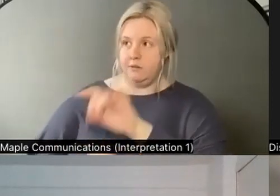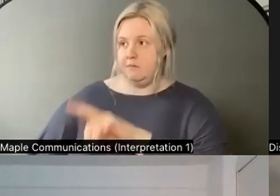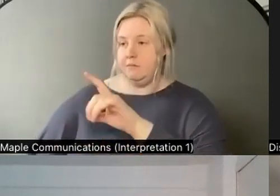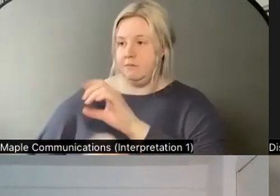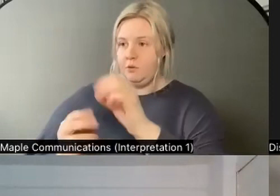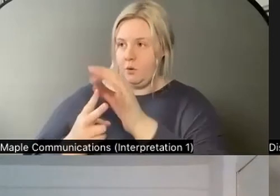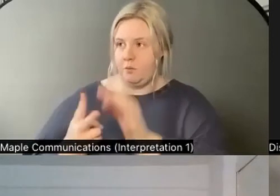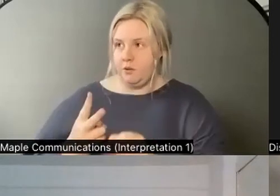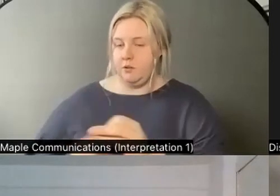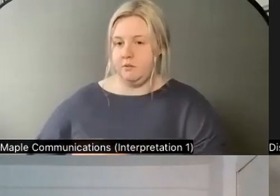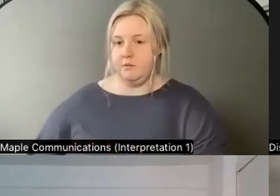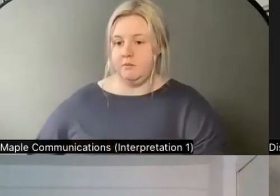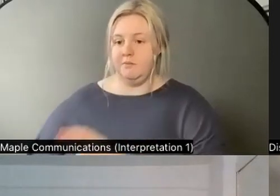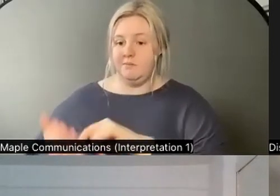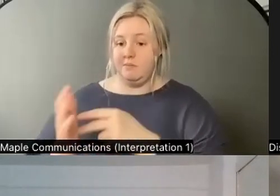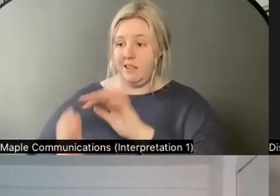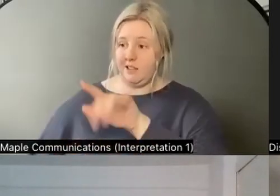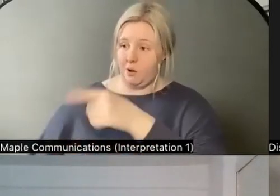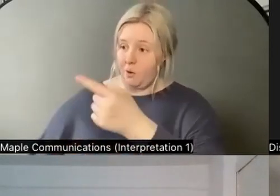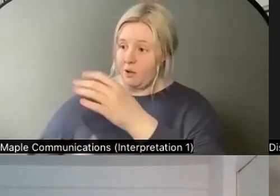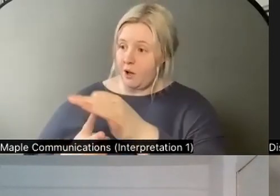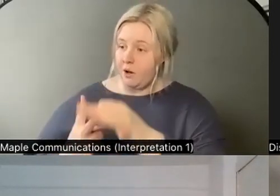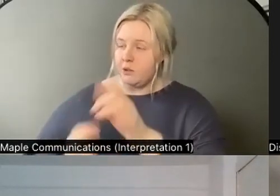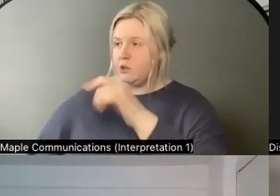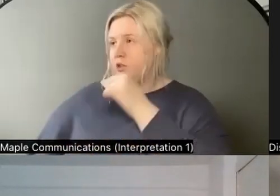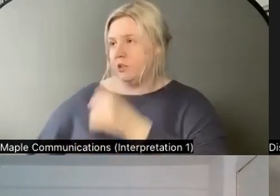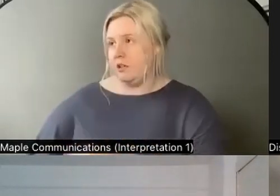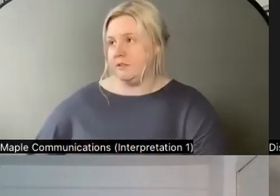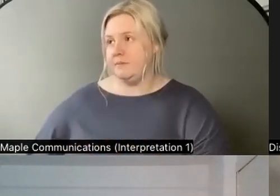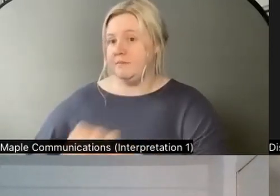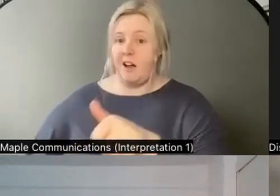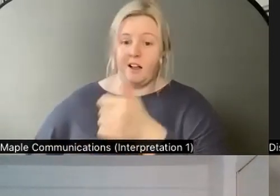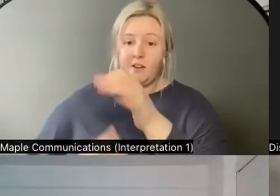it should not be the only option you have left to turn to.